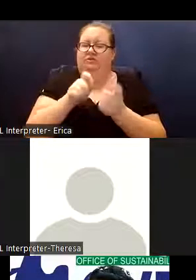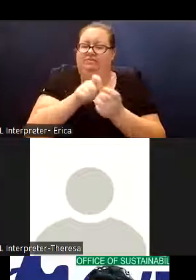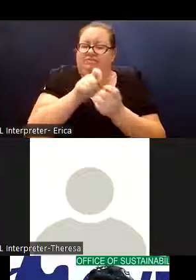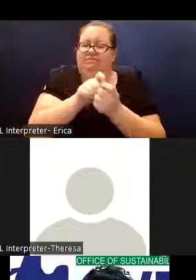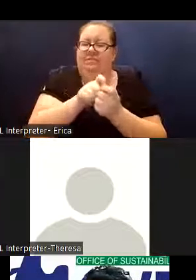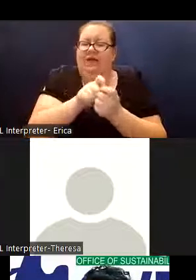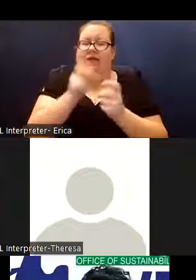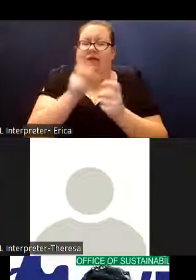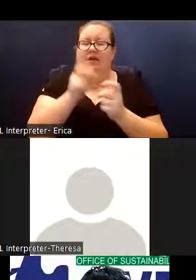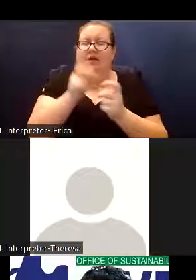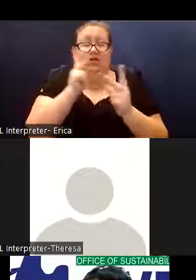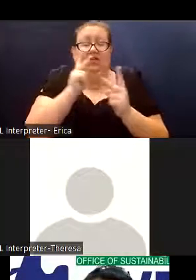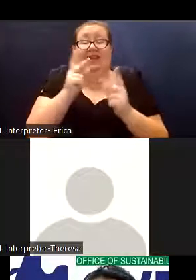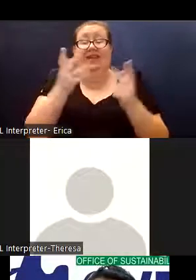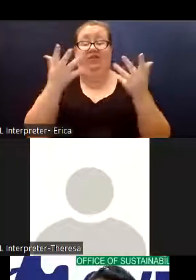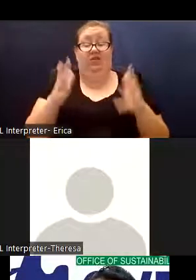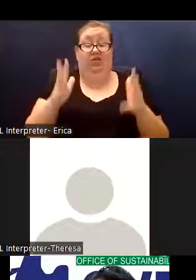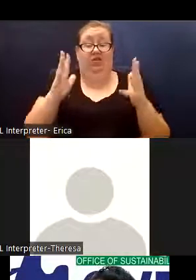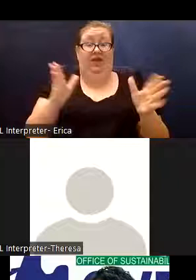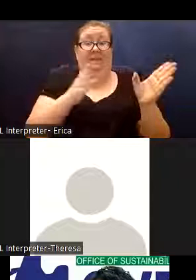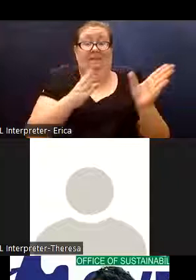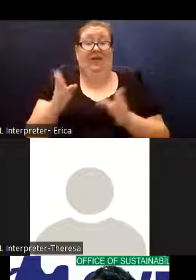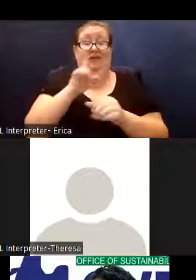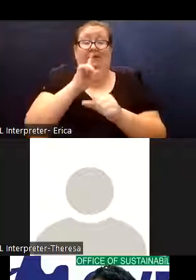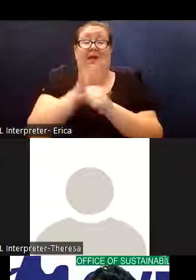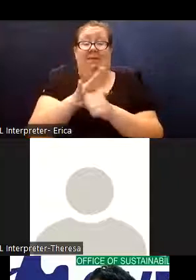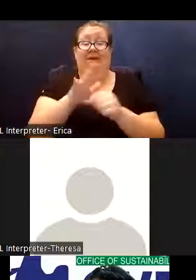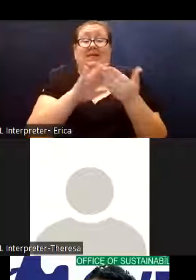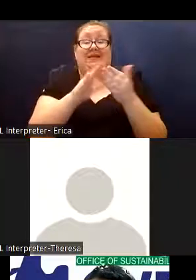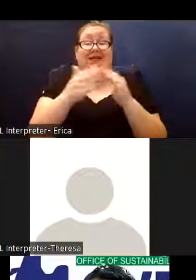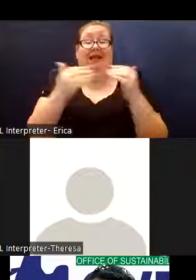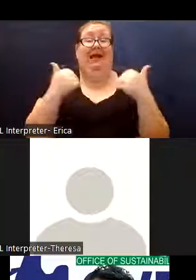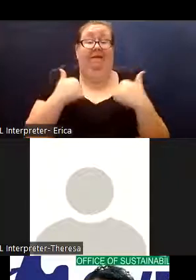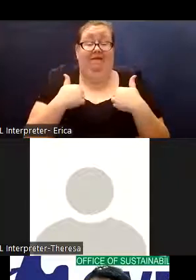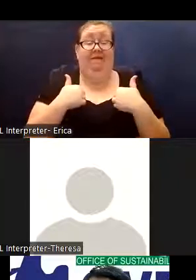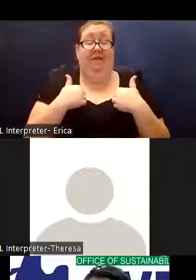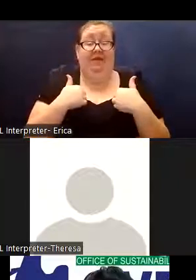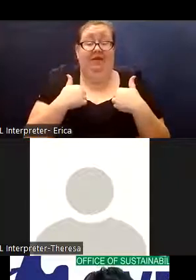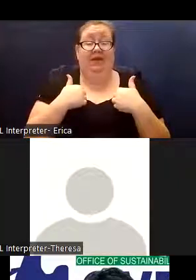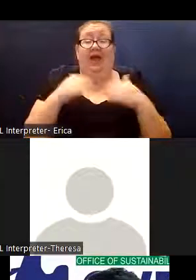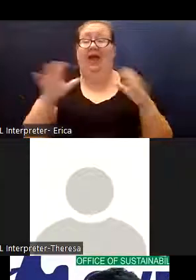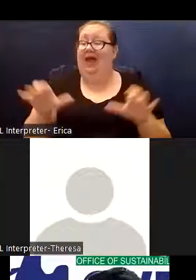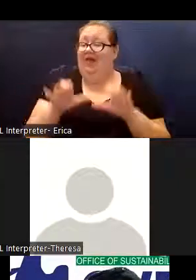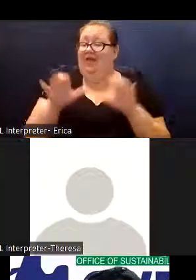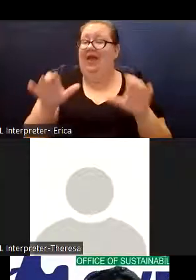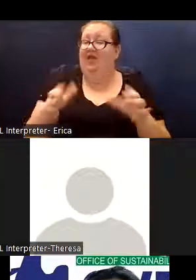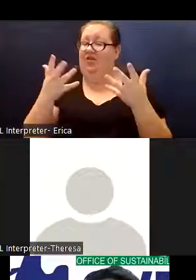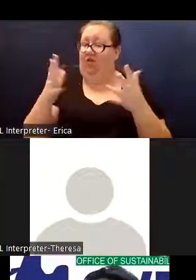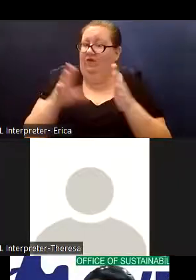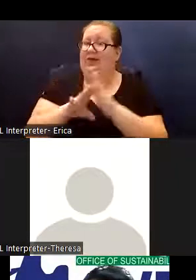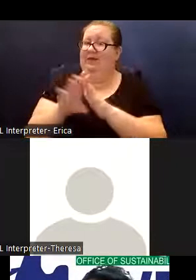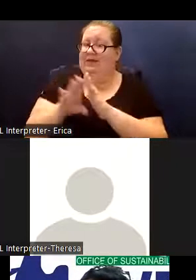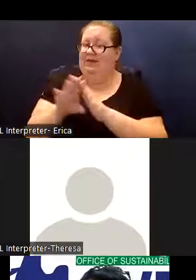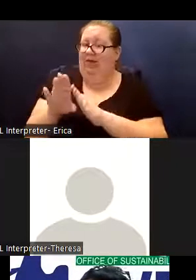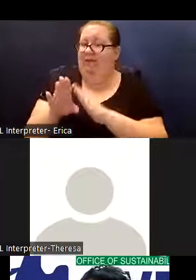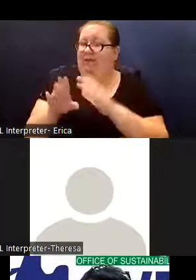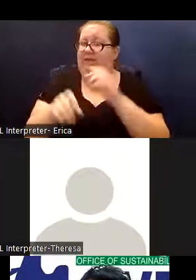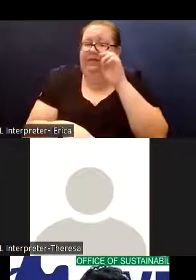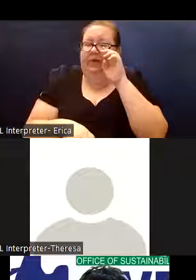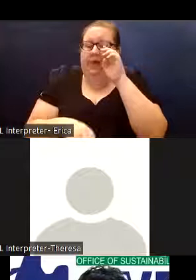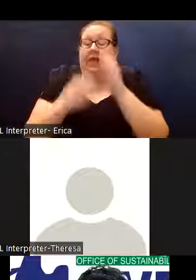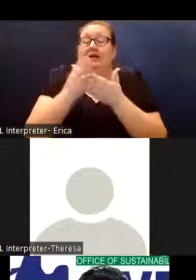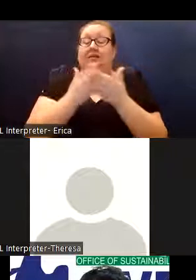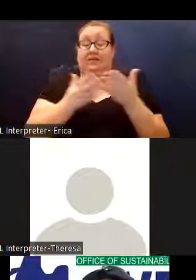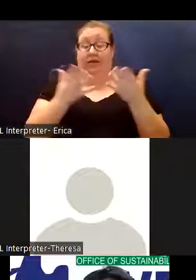commitments and plans that the city has, as well as our activities that are under development. And some of those are listed here